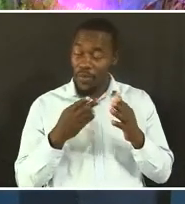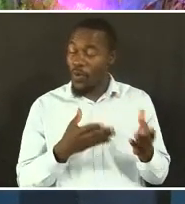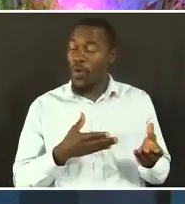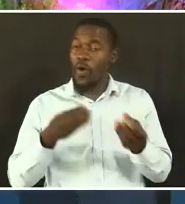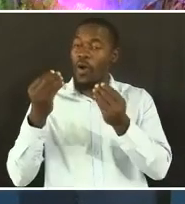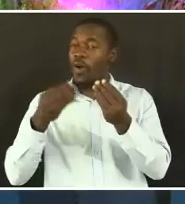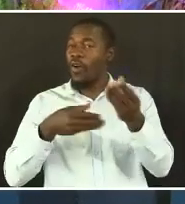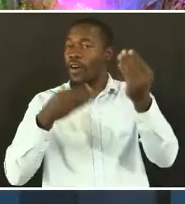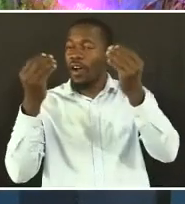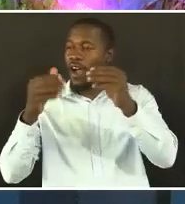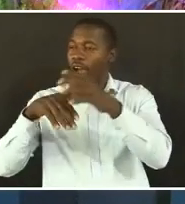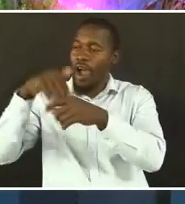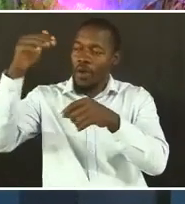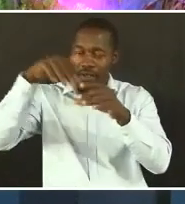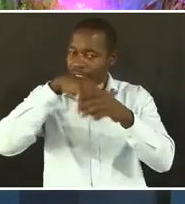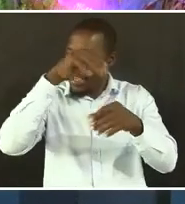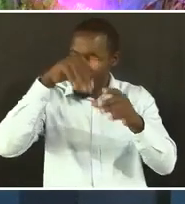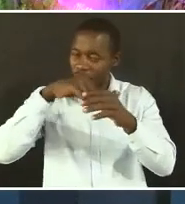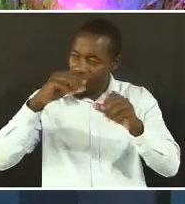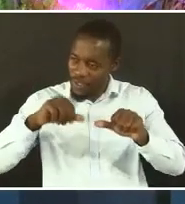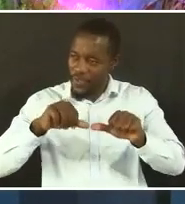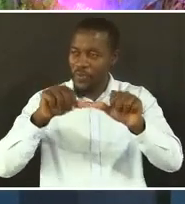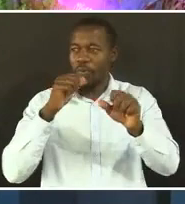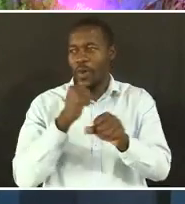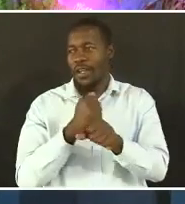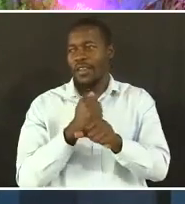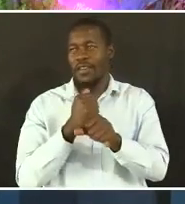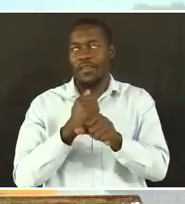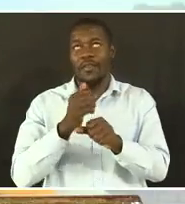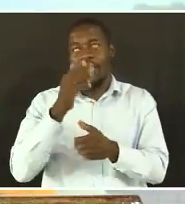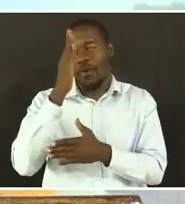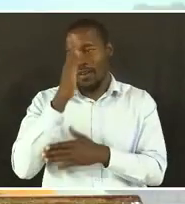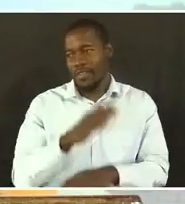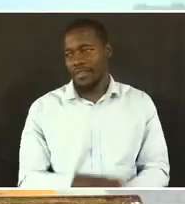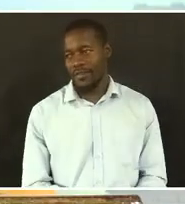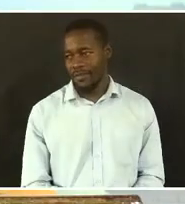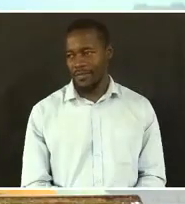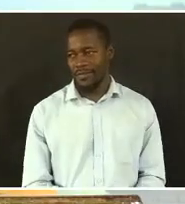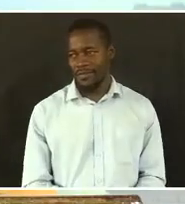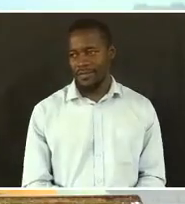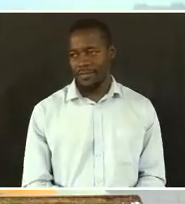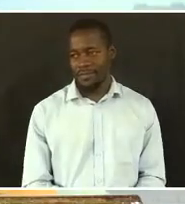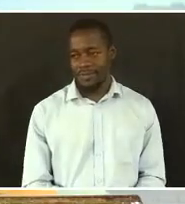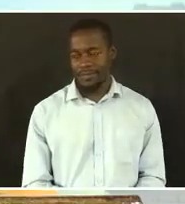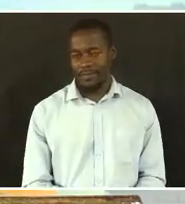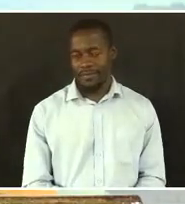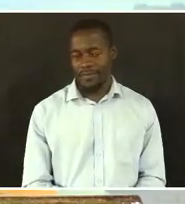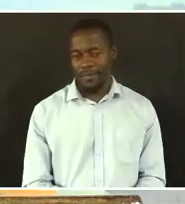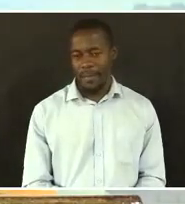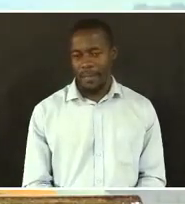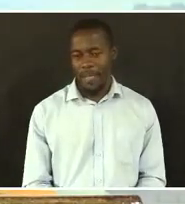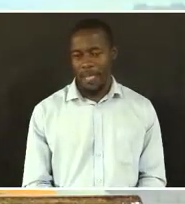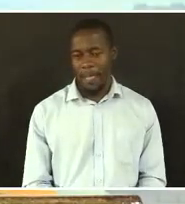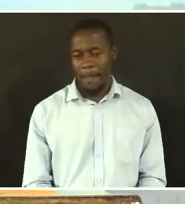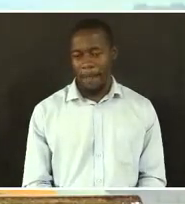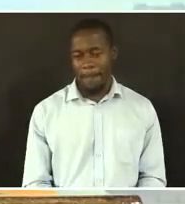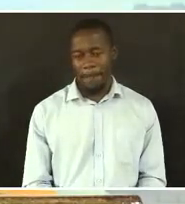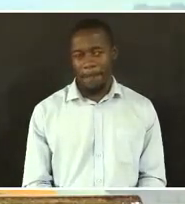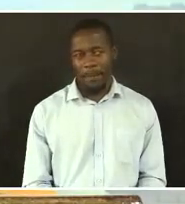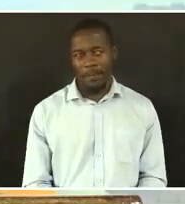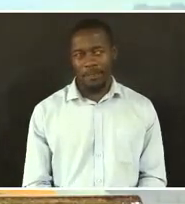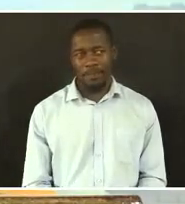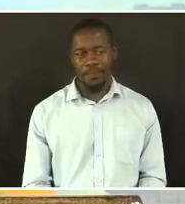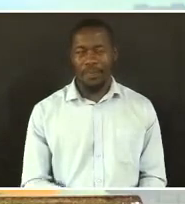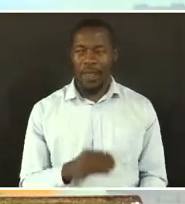are multitudes out there who will never be reached by the gospel unless it is carried to them. Chaplaincy